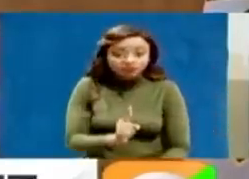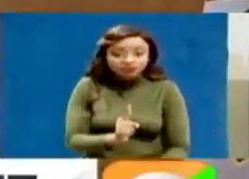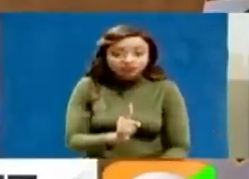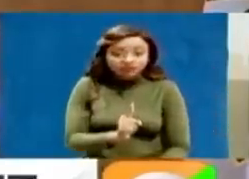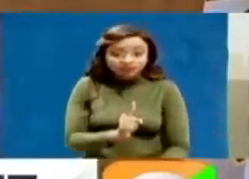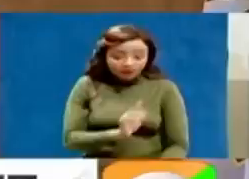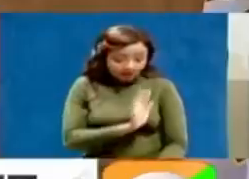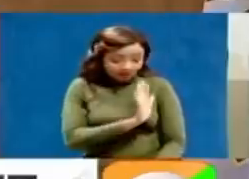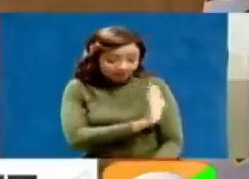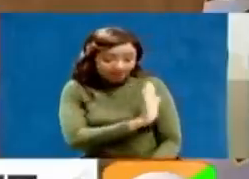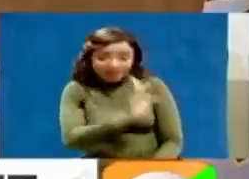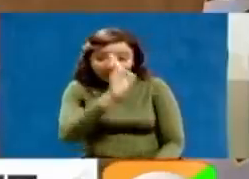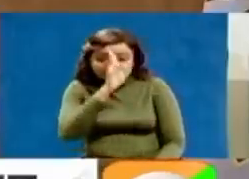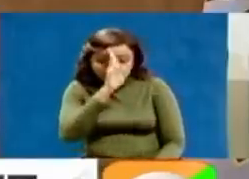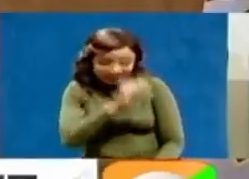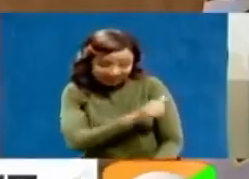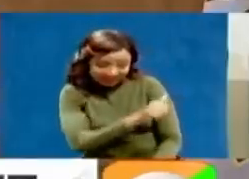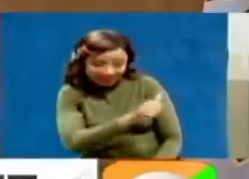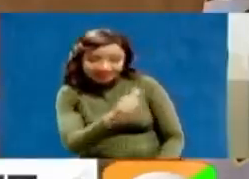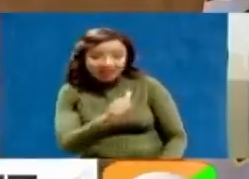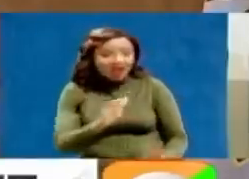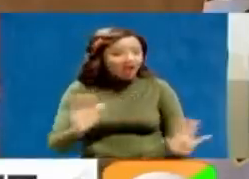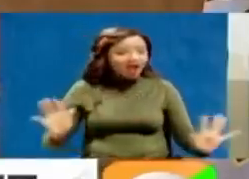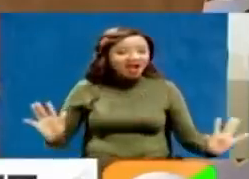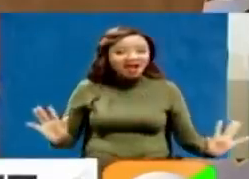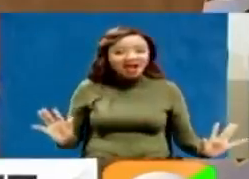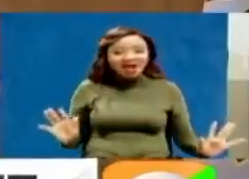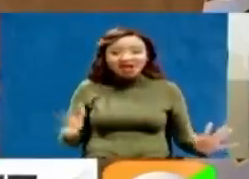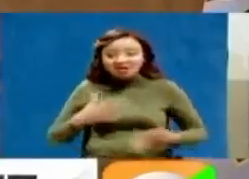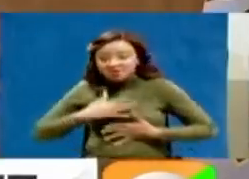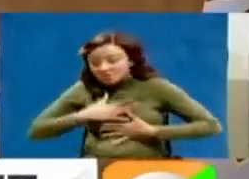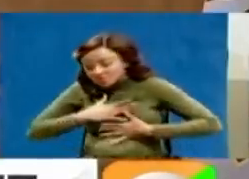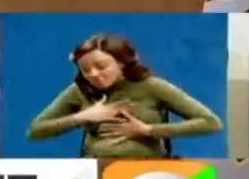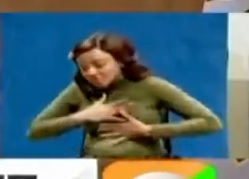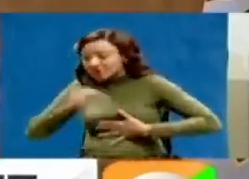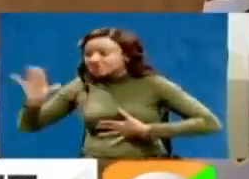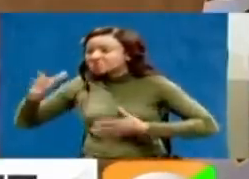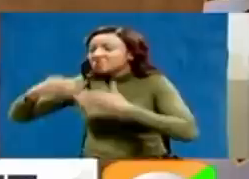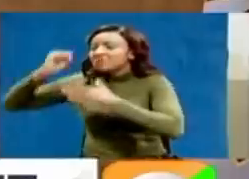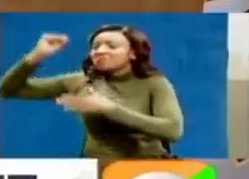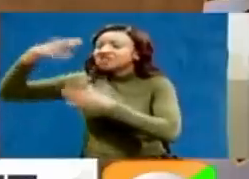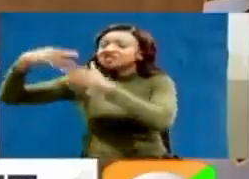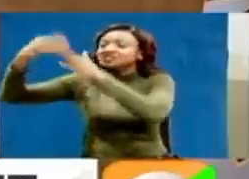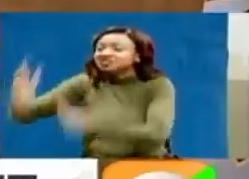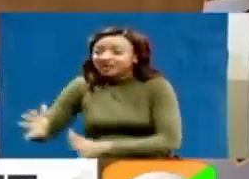that his officers spare no Muheshimiwa, no